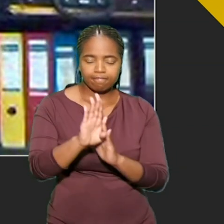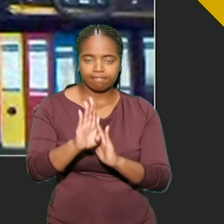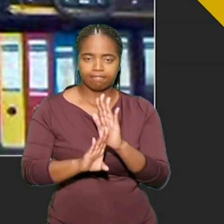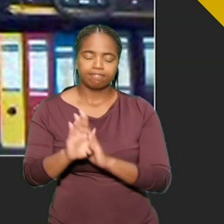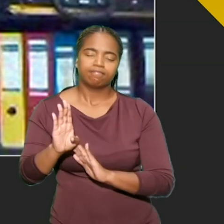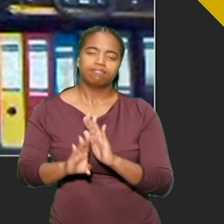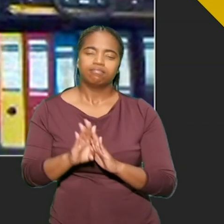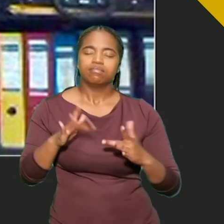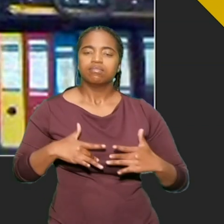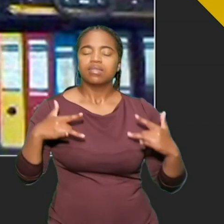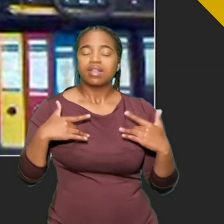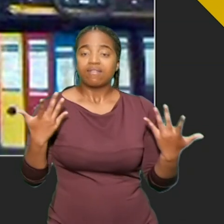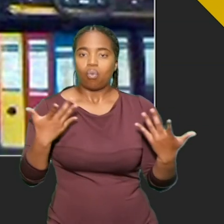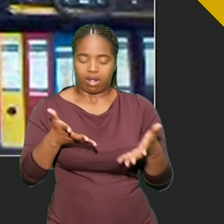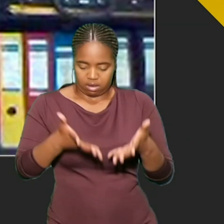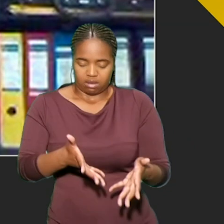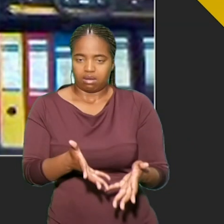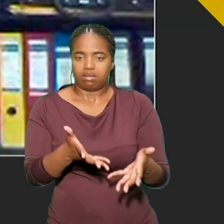better in the situation that we're in.